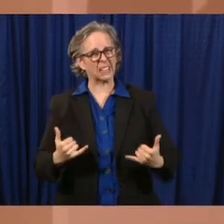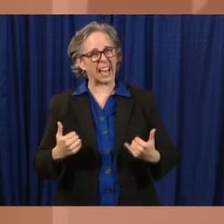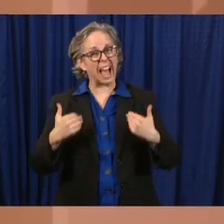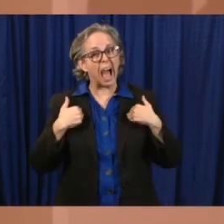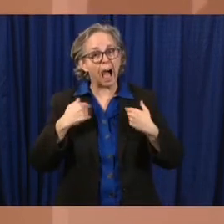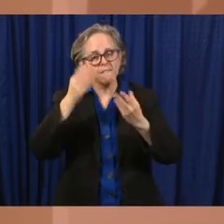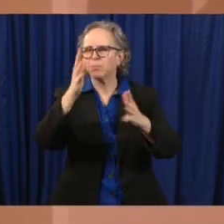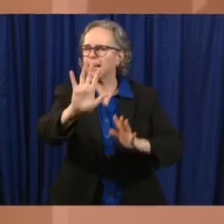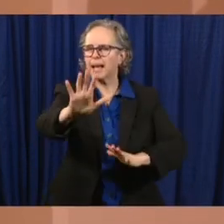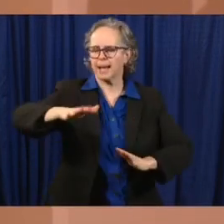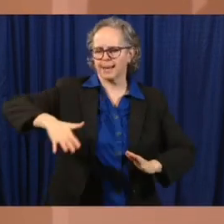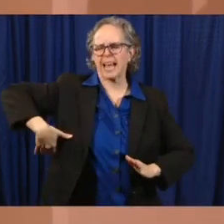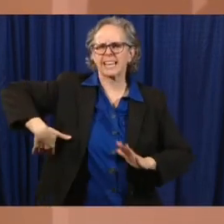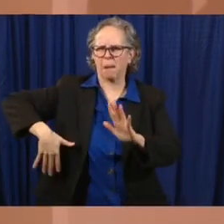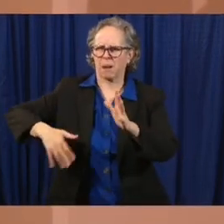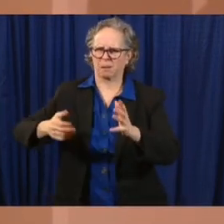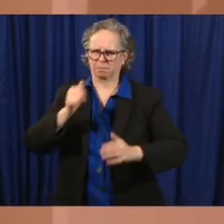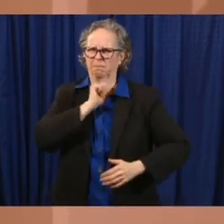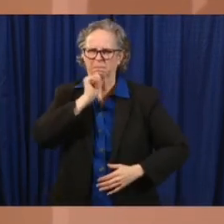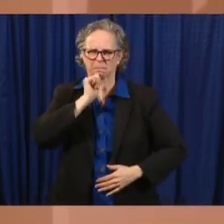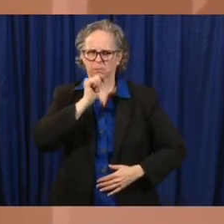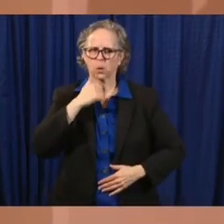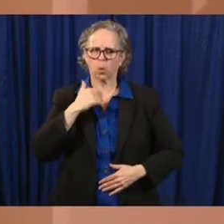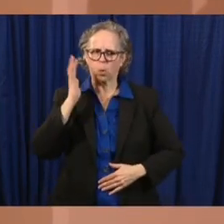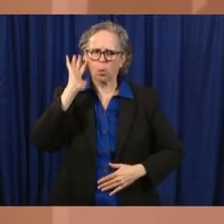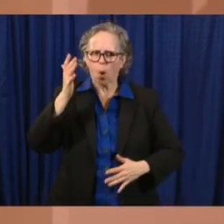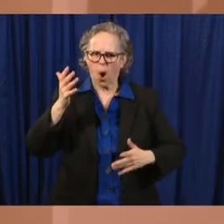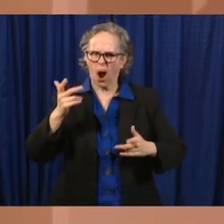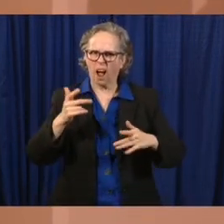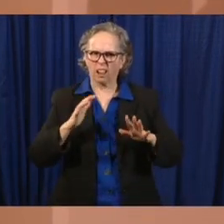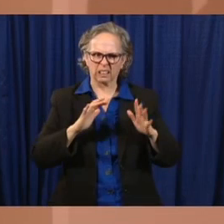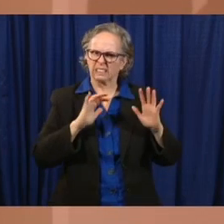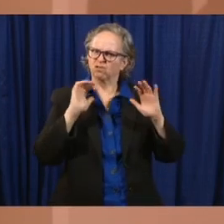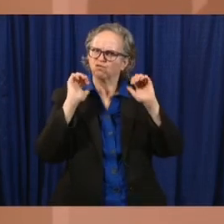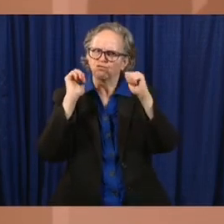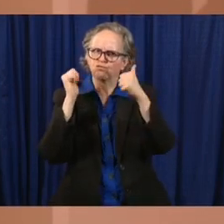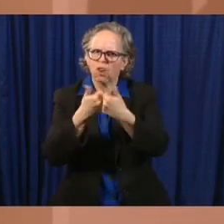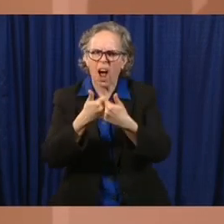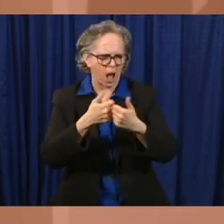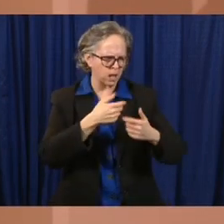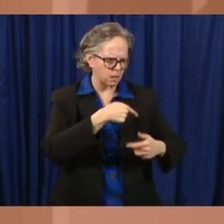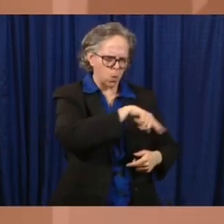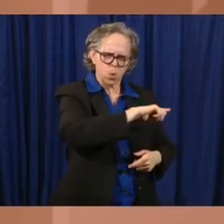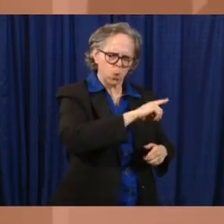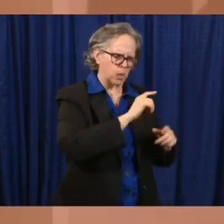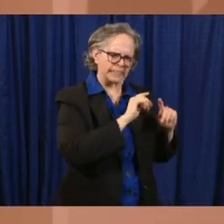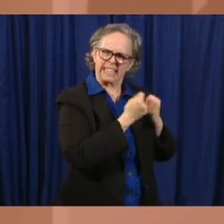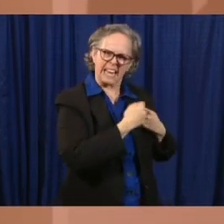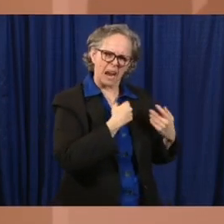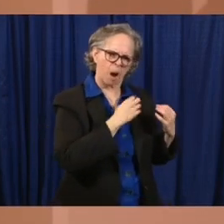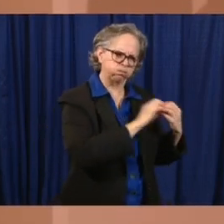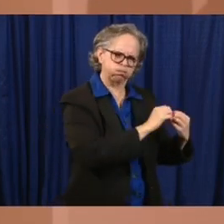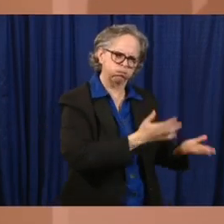that we have issued the challenge. We are identifying ways to continue to enhance that customer service and to give people more